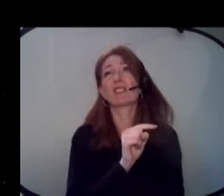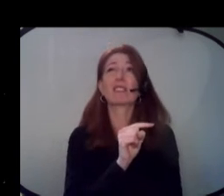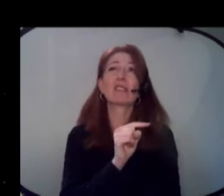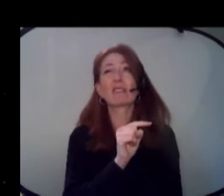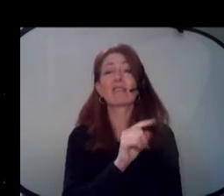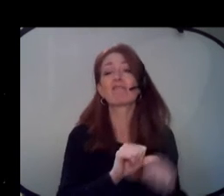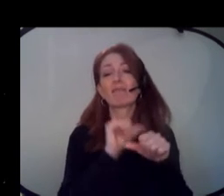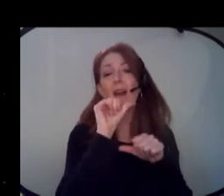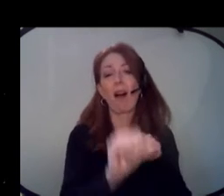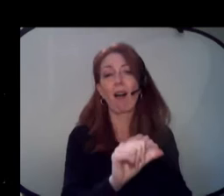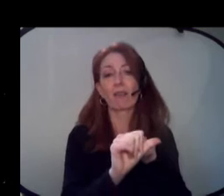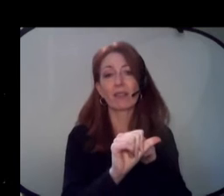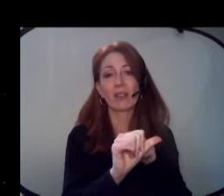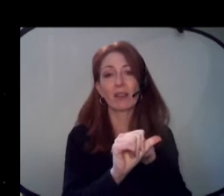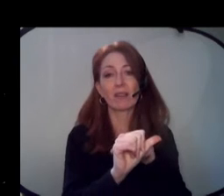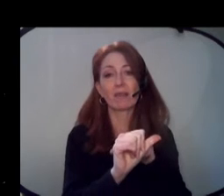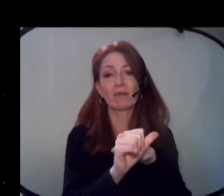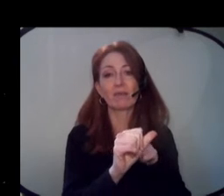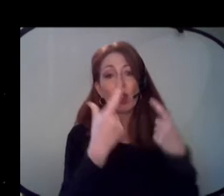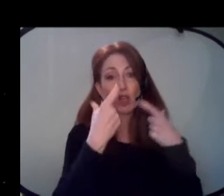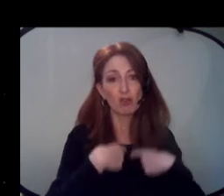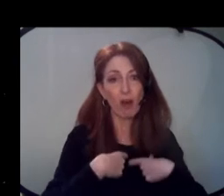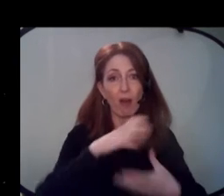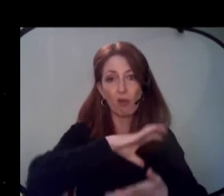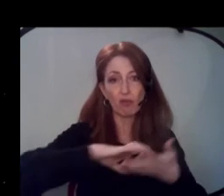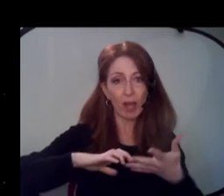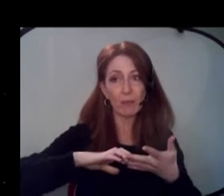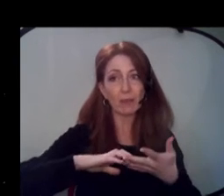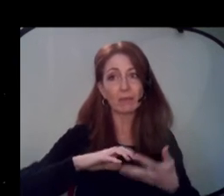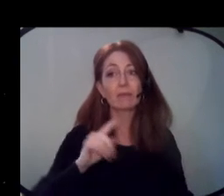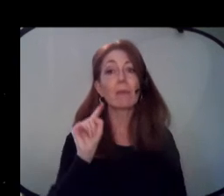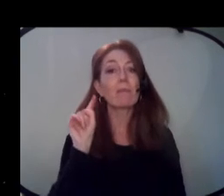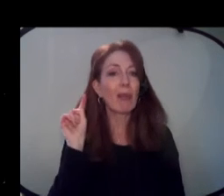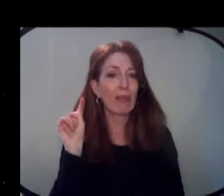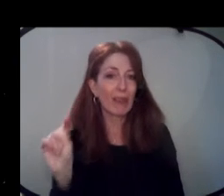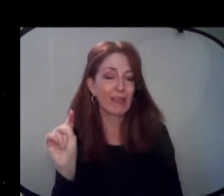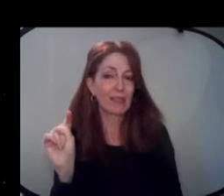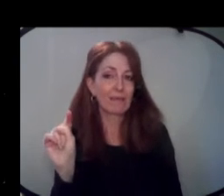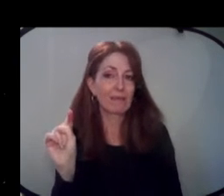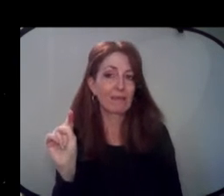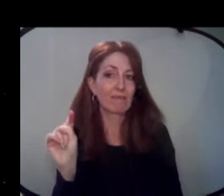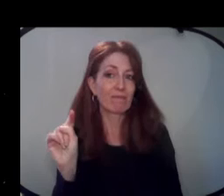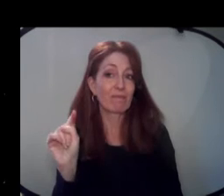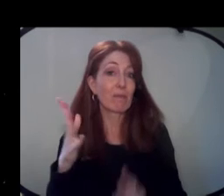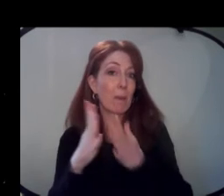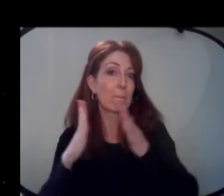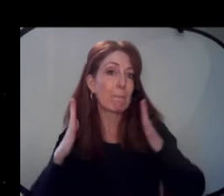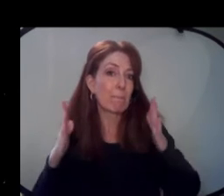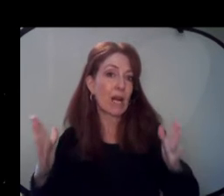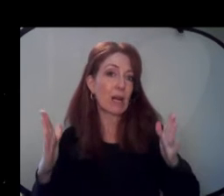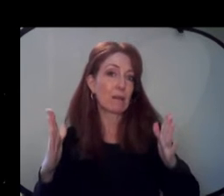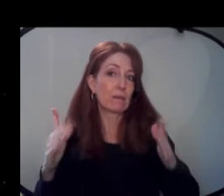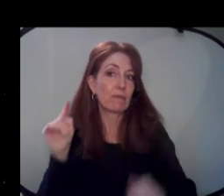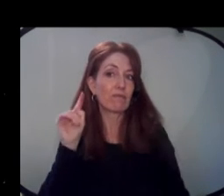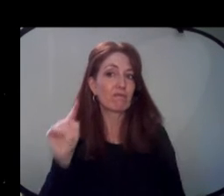shortly after the trial and the rape. And in this one we see here, it's bigger. This one is in Florence